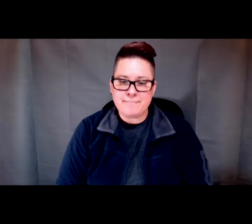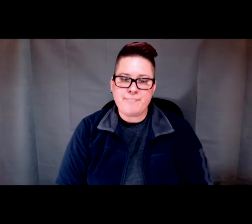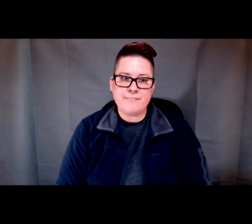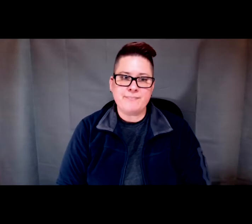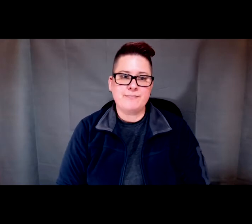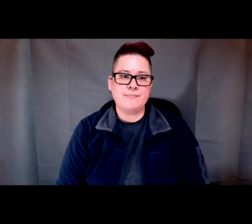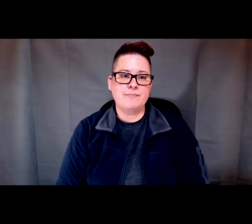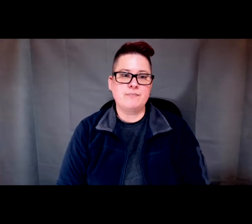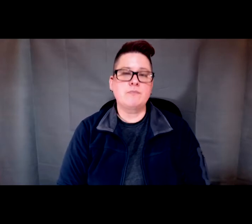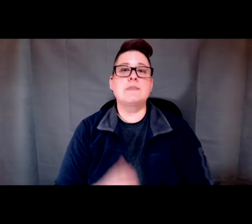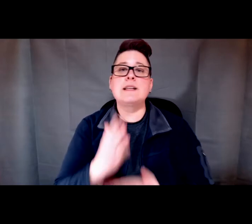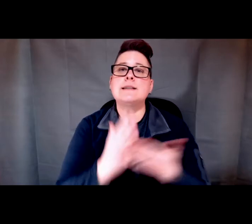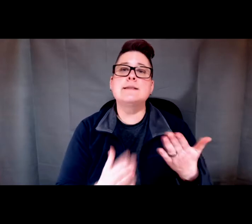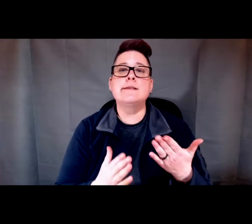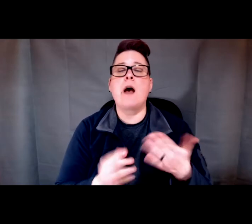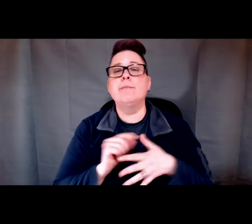A couple